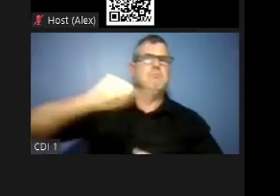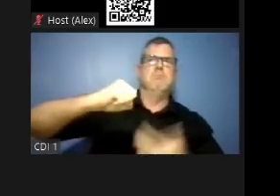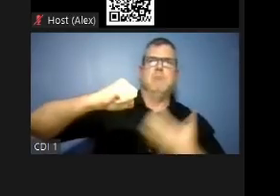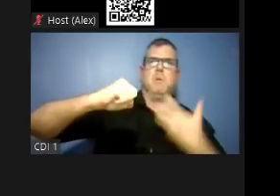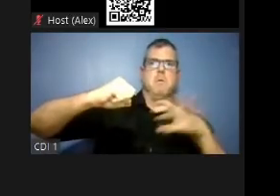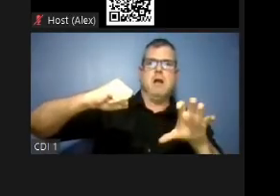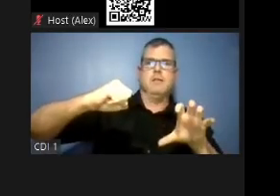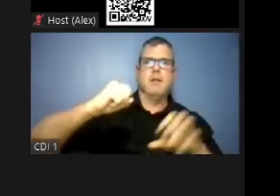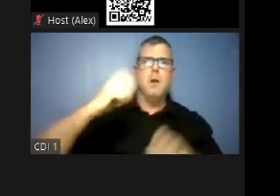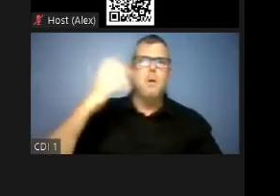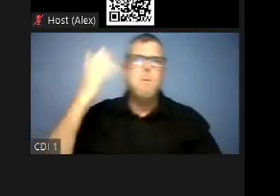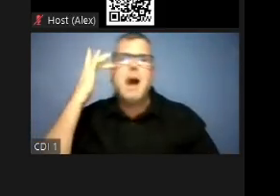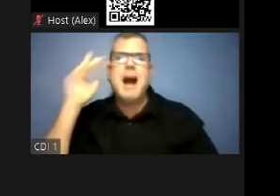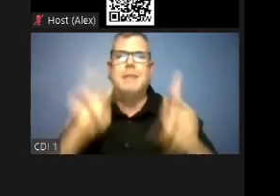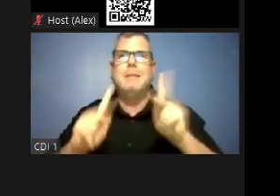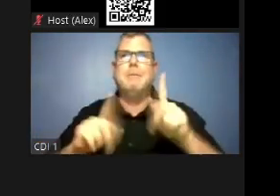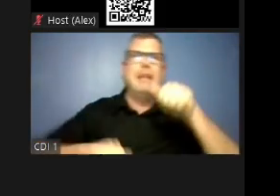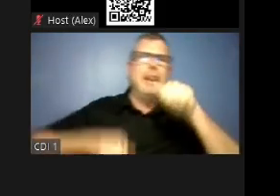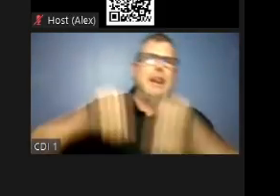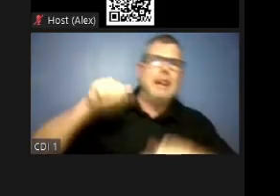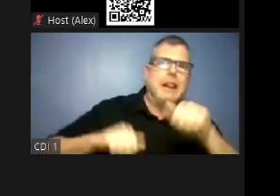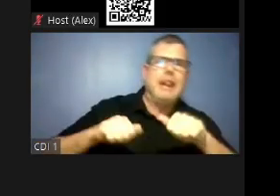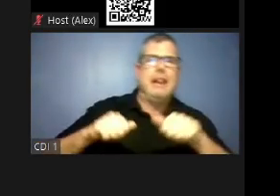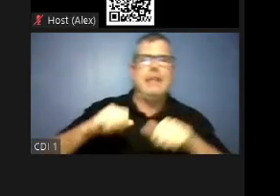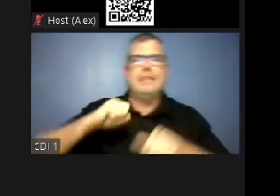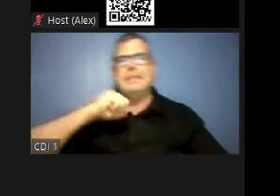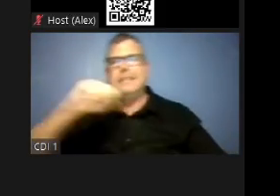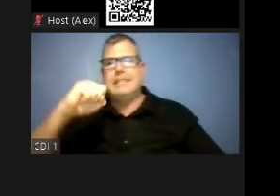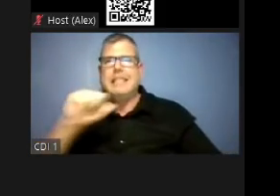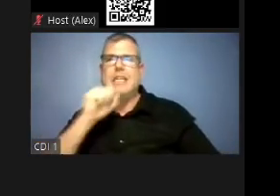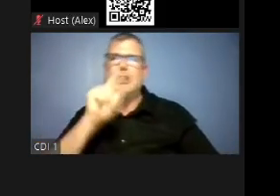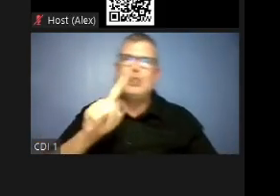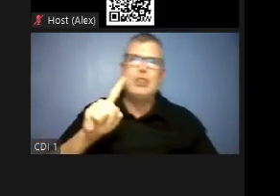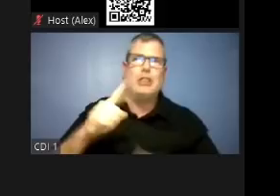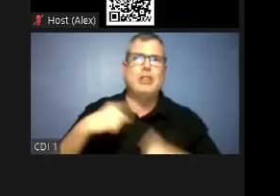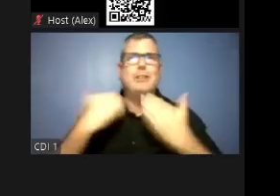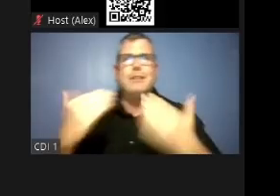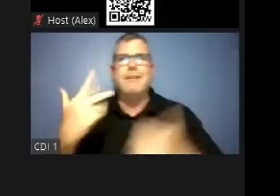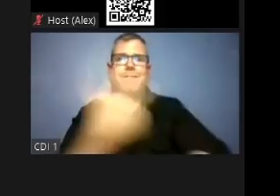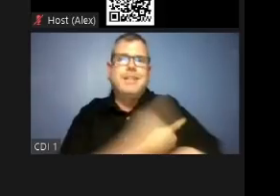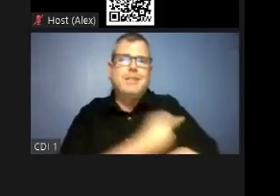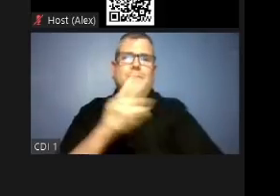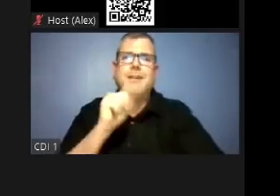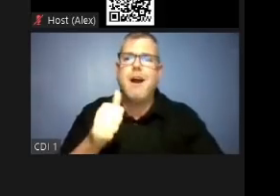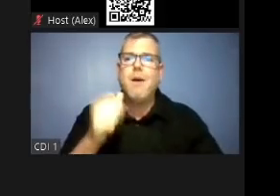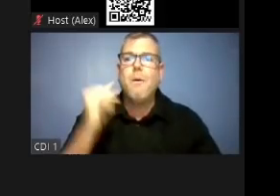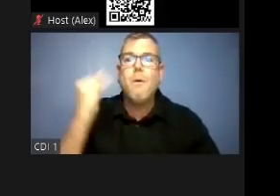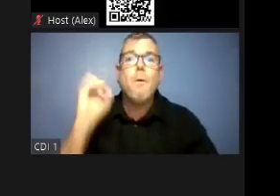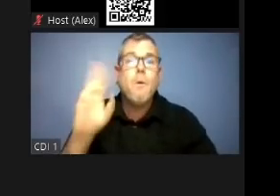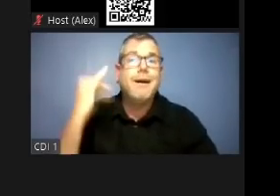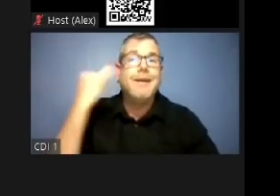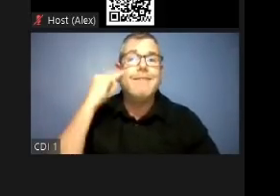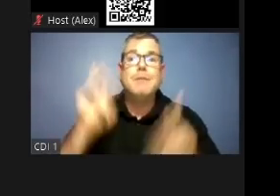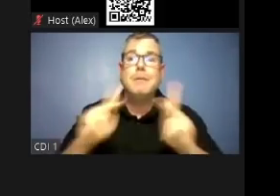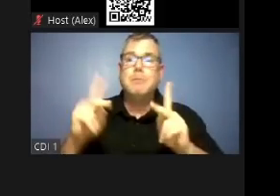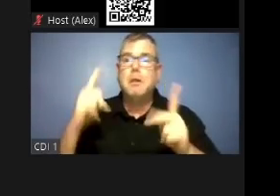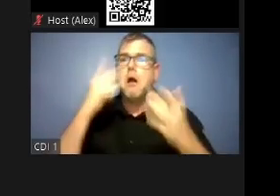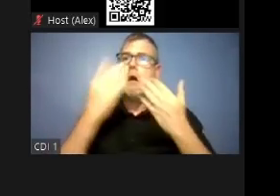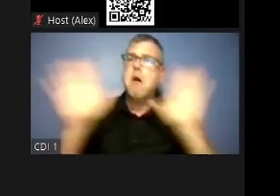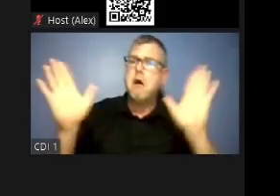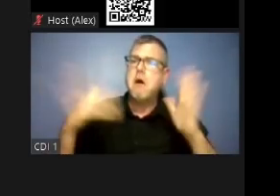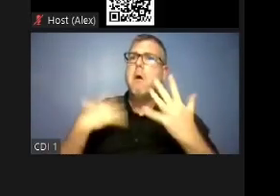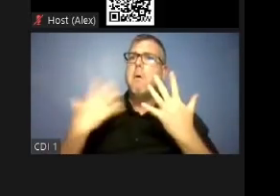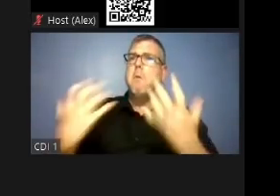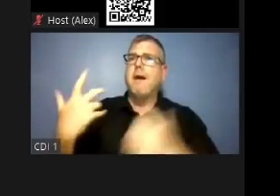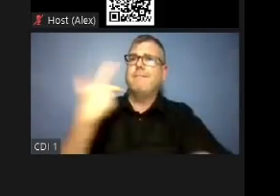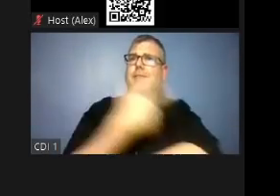for hesitancy, and for those that are open to the vaccine, reasons for why they chose to be vaccinated. And really,